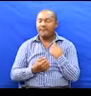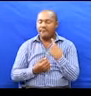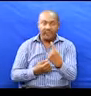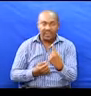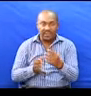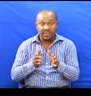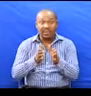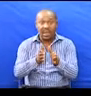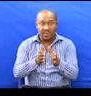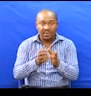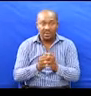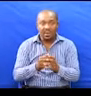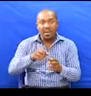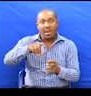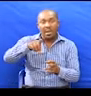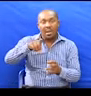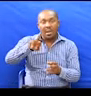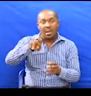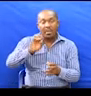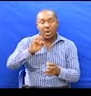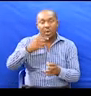class protein.